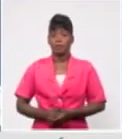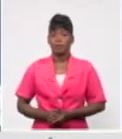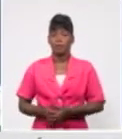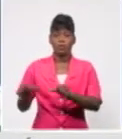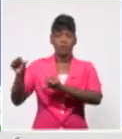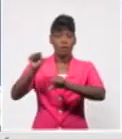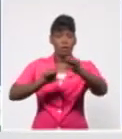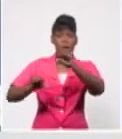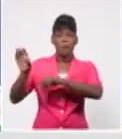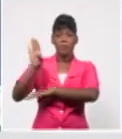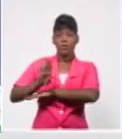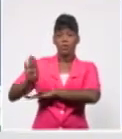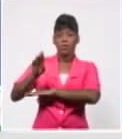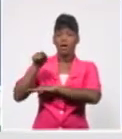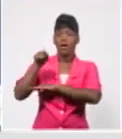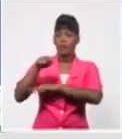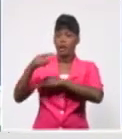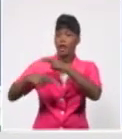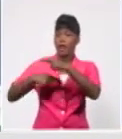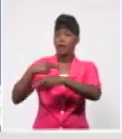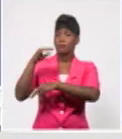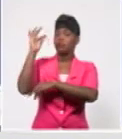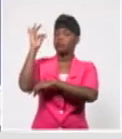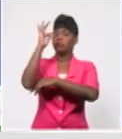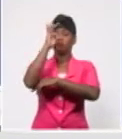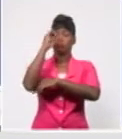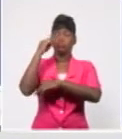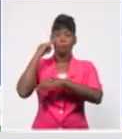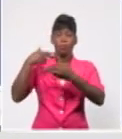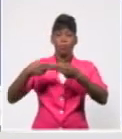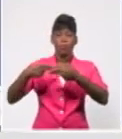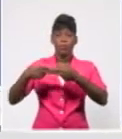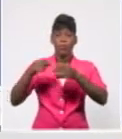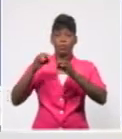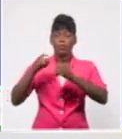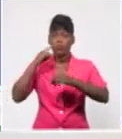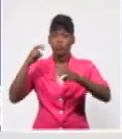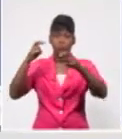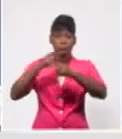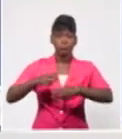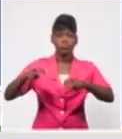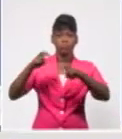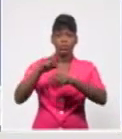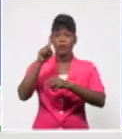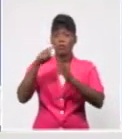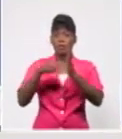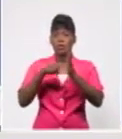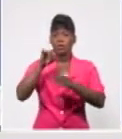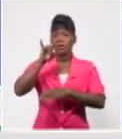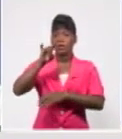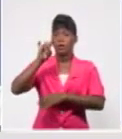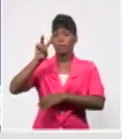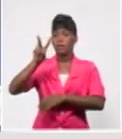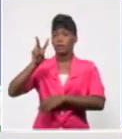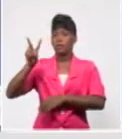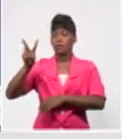and Microbiology Center, 405 in Villa Claras, 280 in Santiago de Cubas,